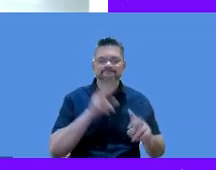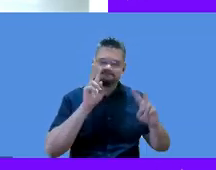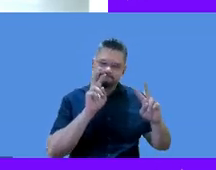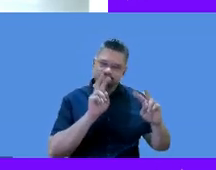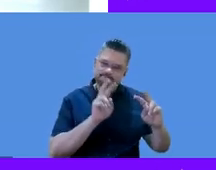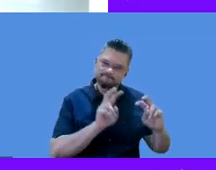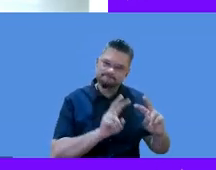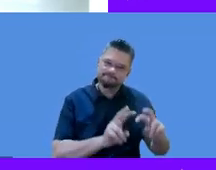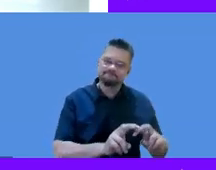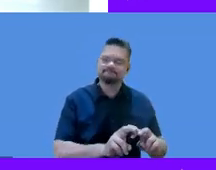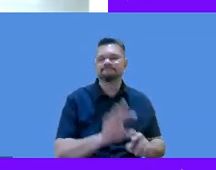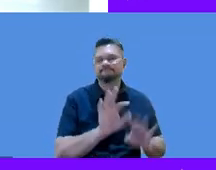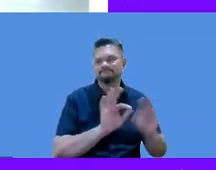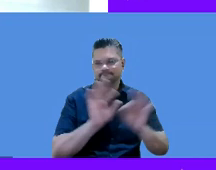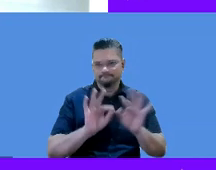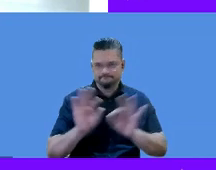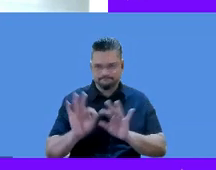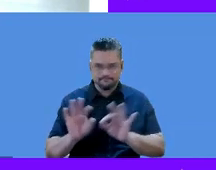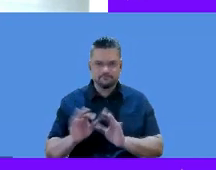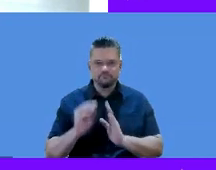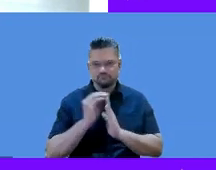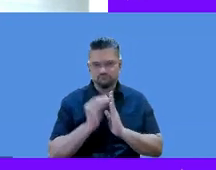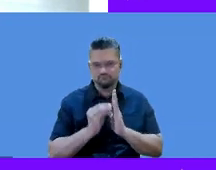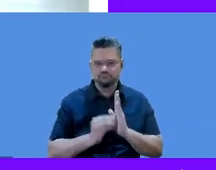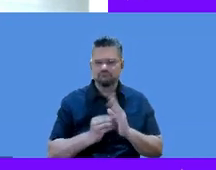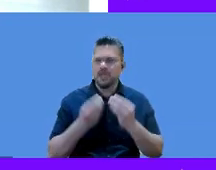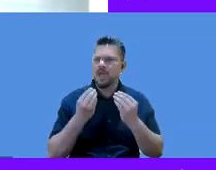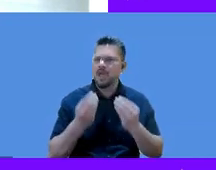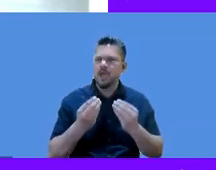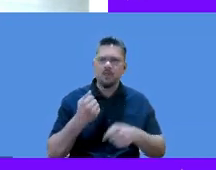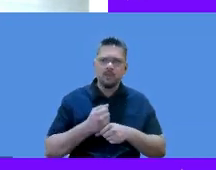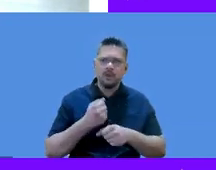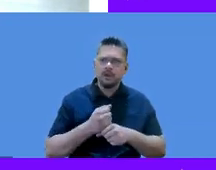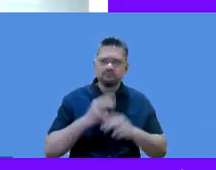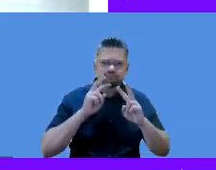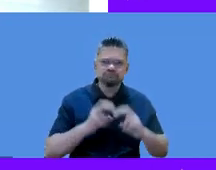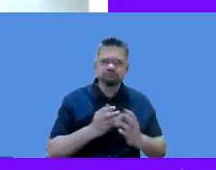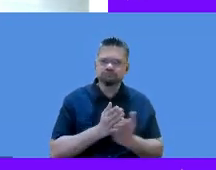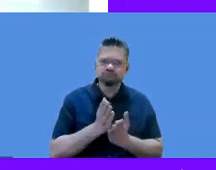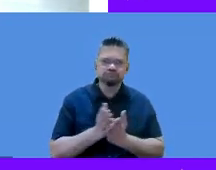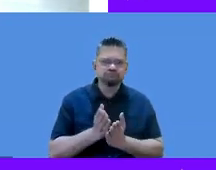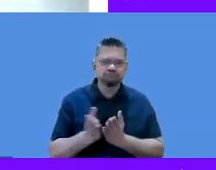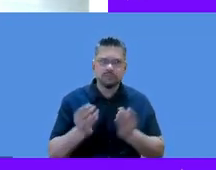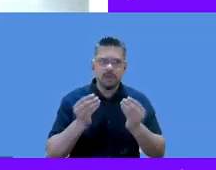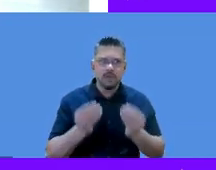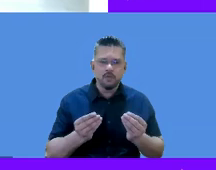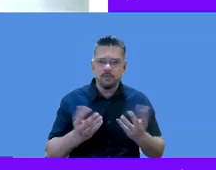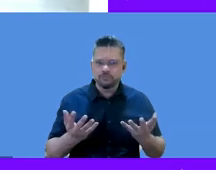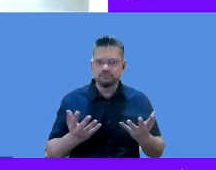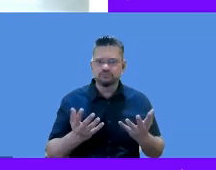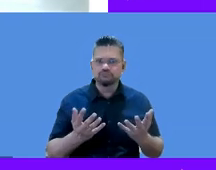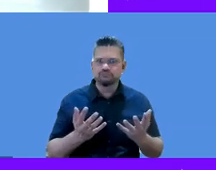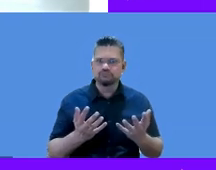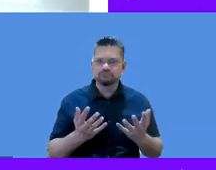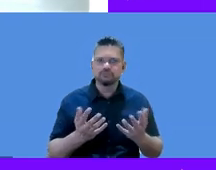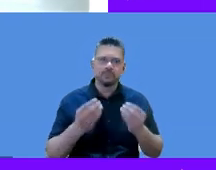terms of the methodology, we used its main kind of method is peer research,